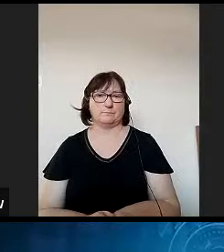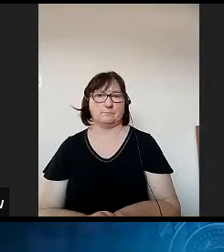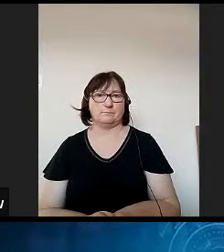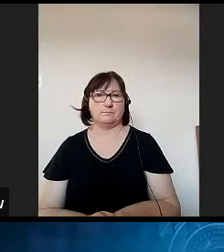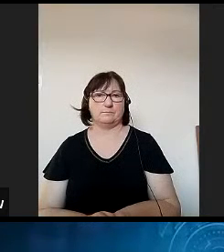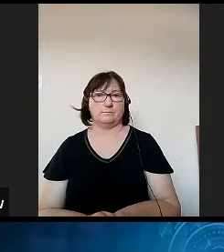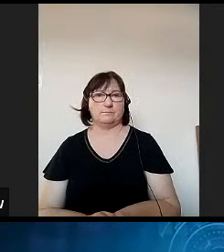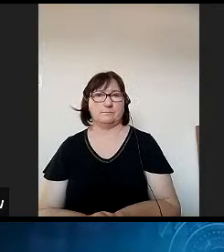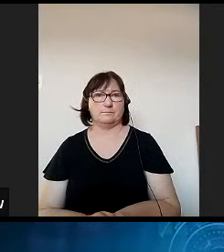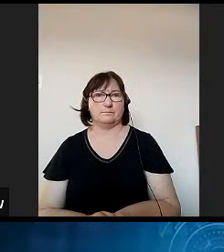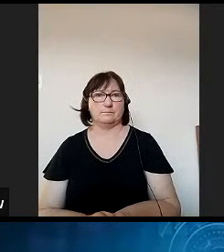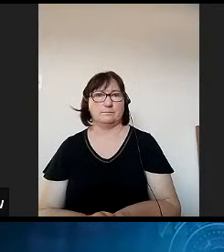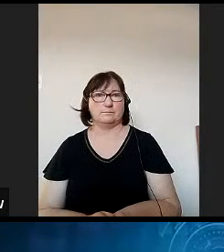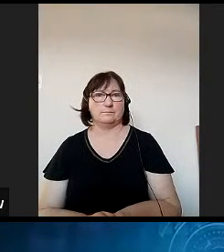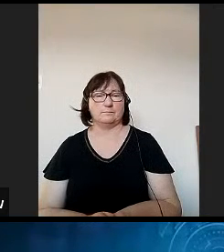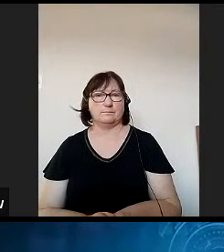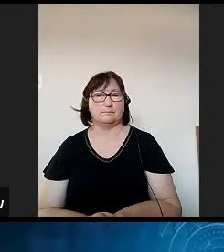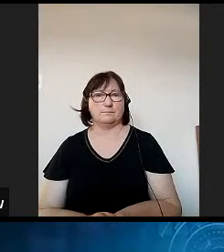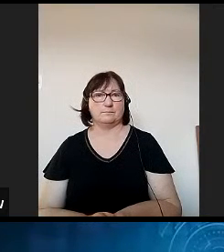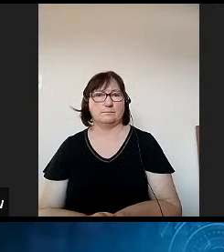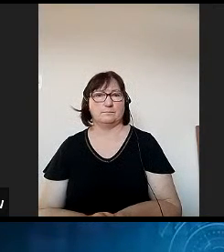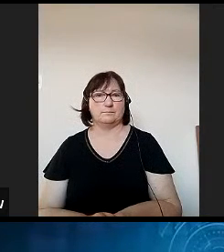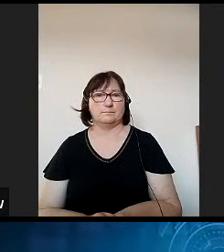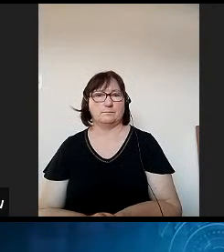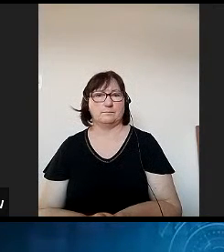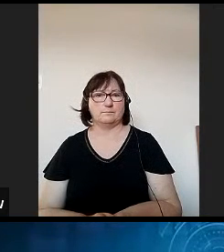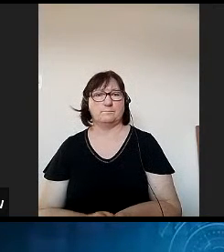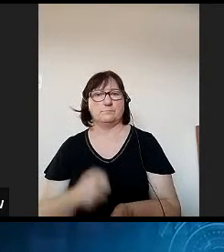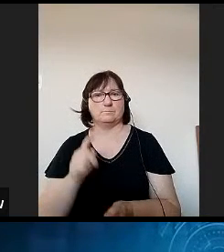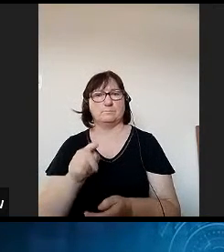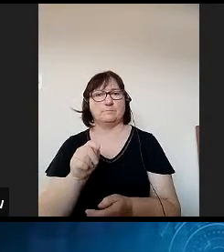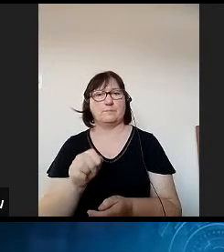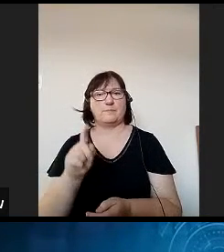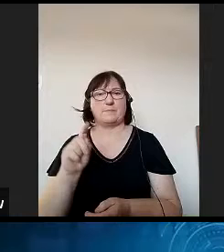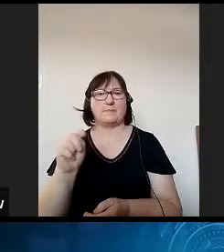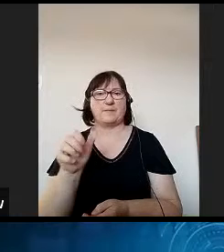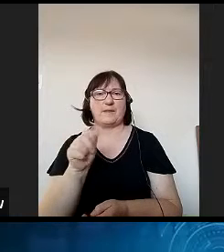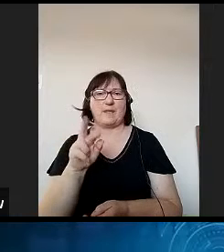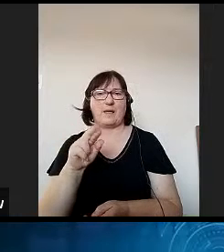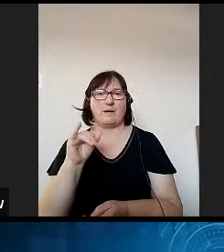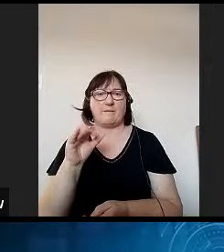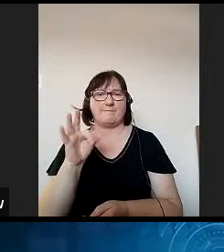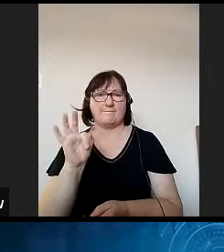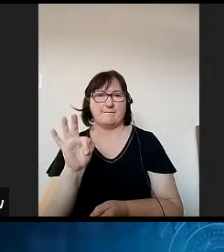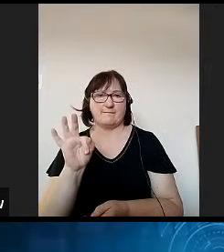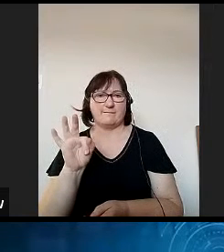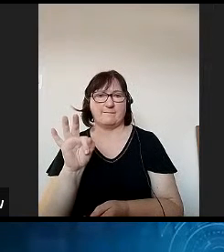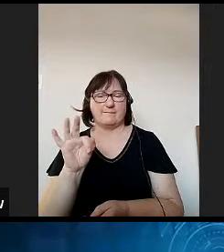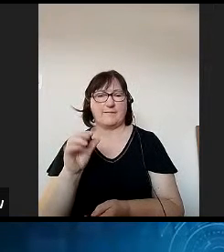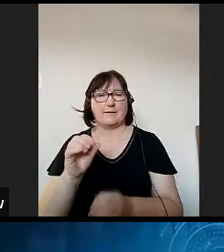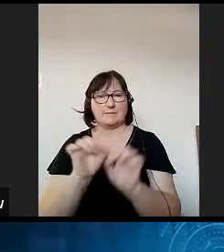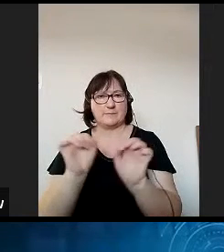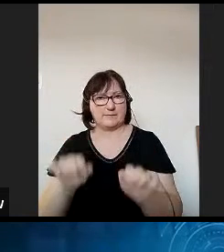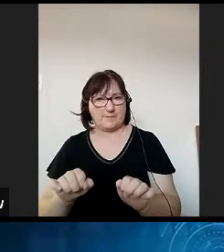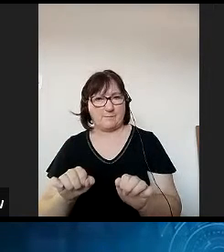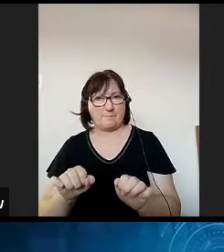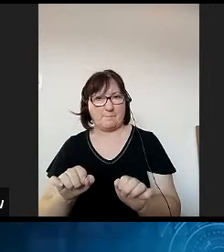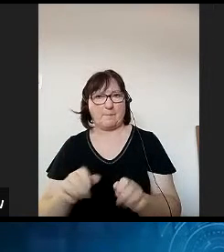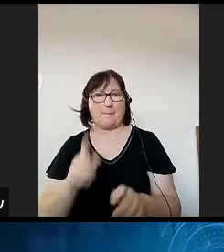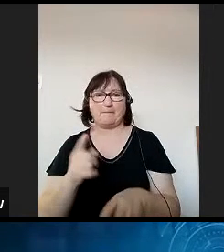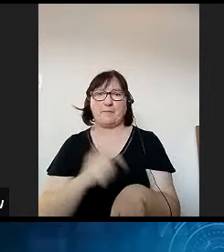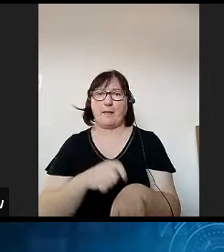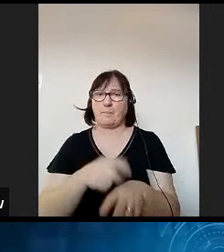If the question is the tariff system, every time there is an amendment, which is also published on the SARS